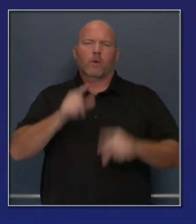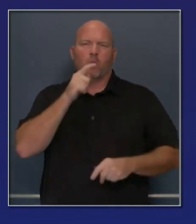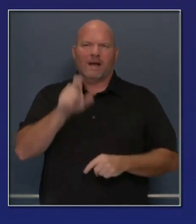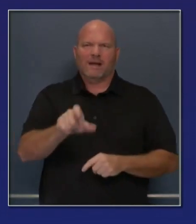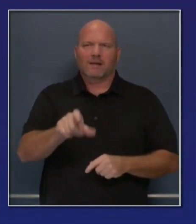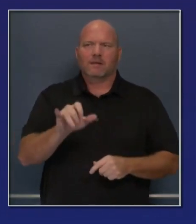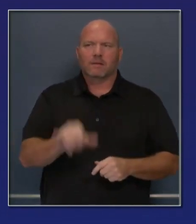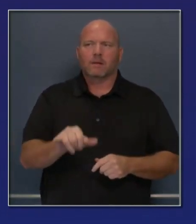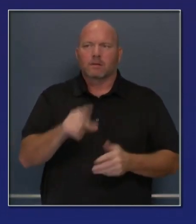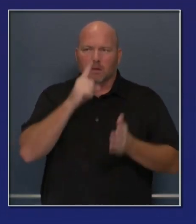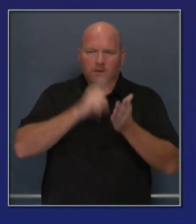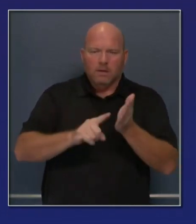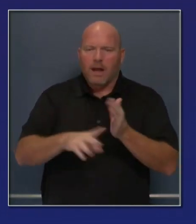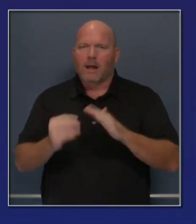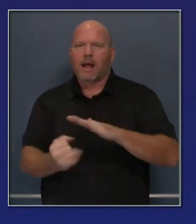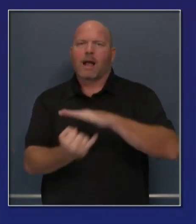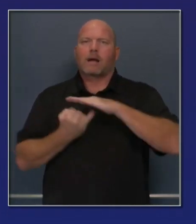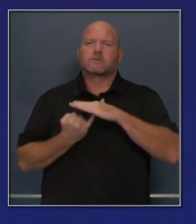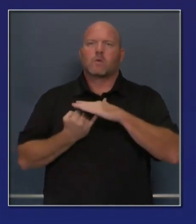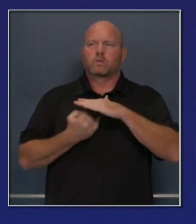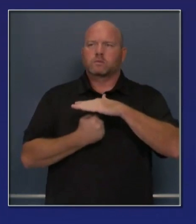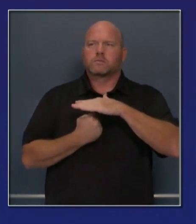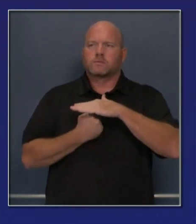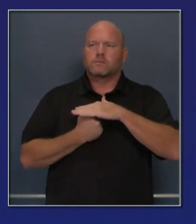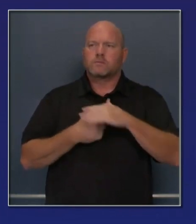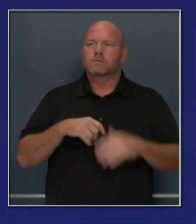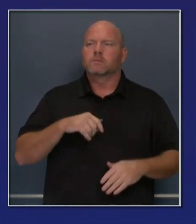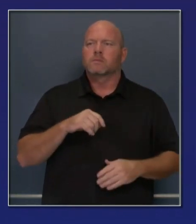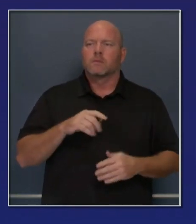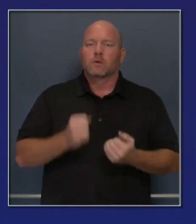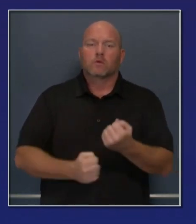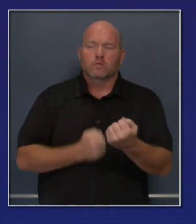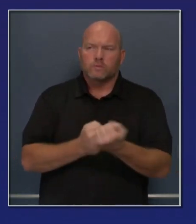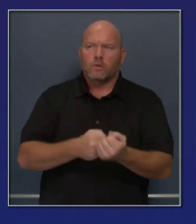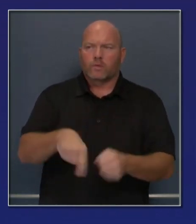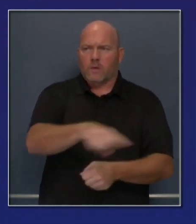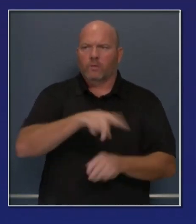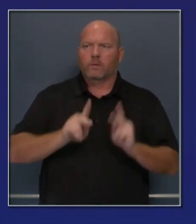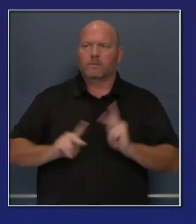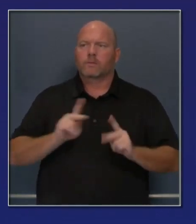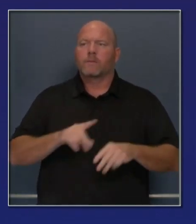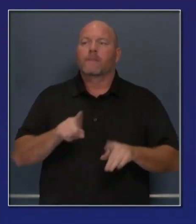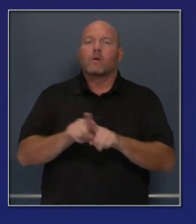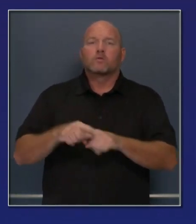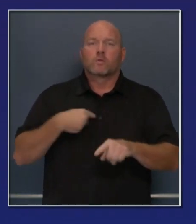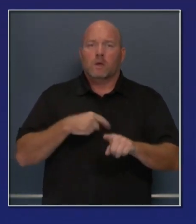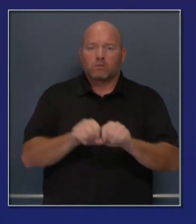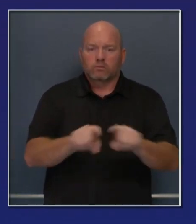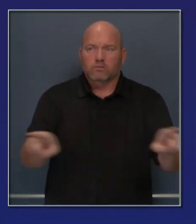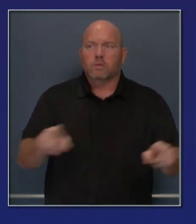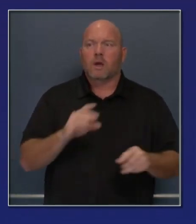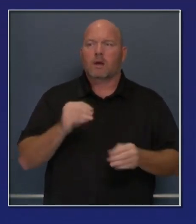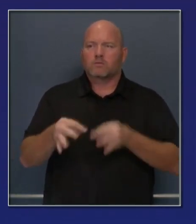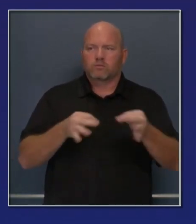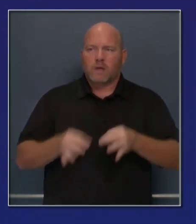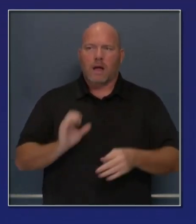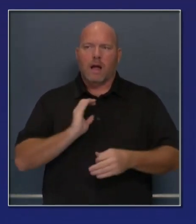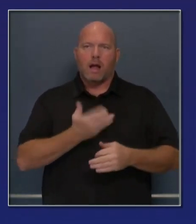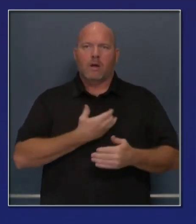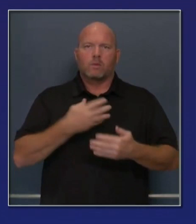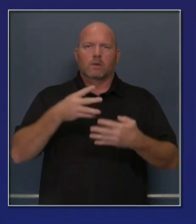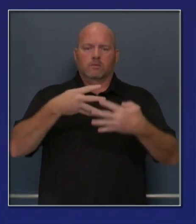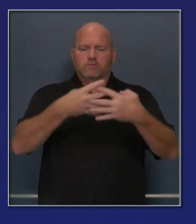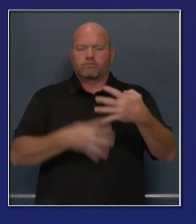tracing and isolation support. And we also put out and described, when we described our equity metric,